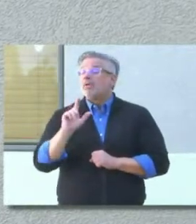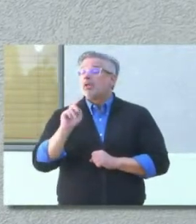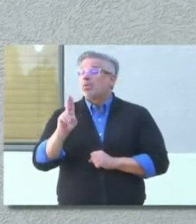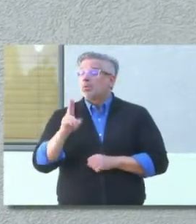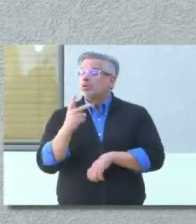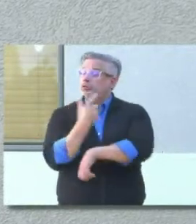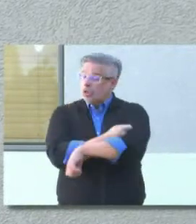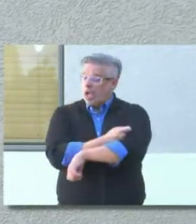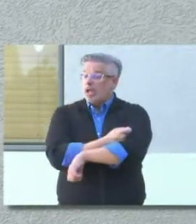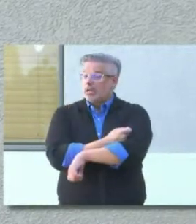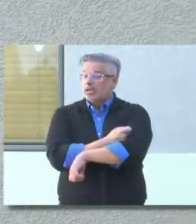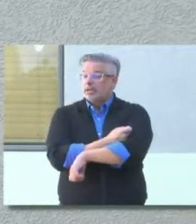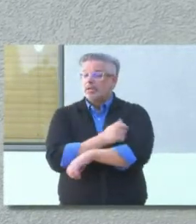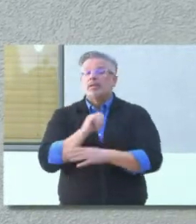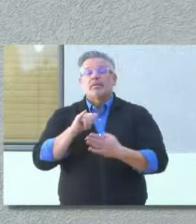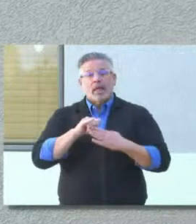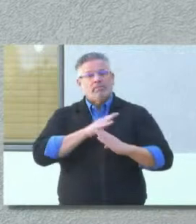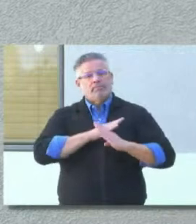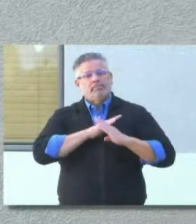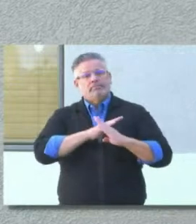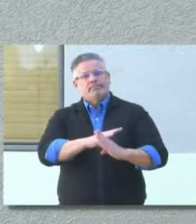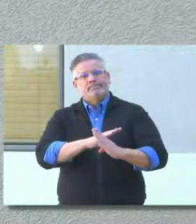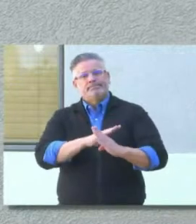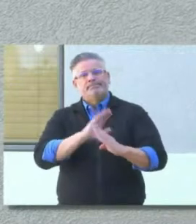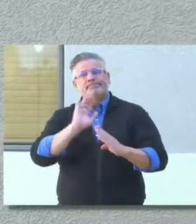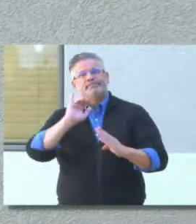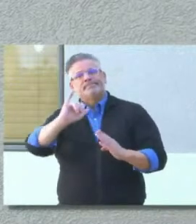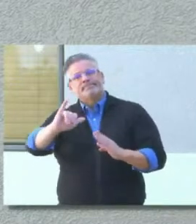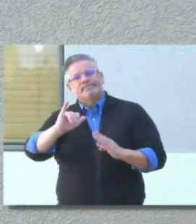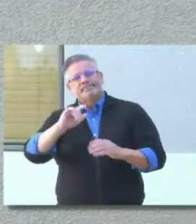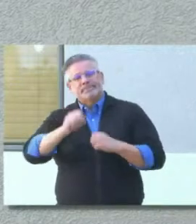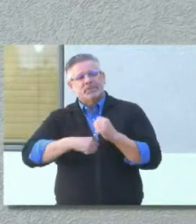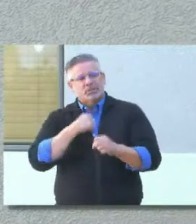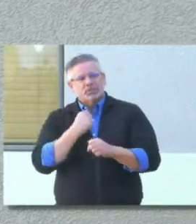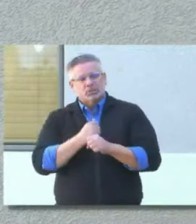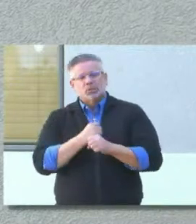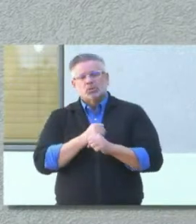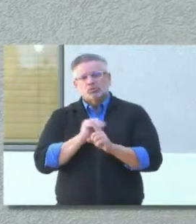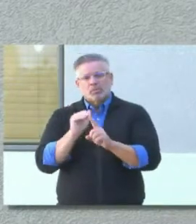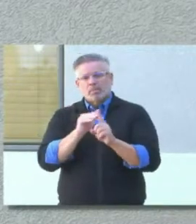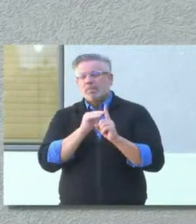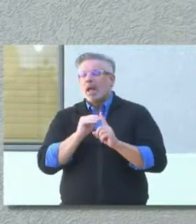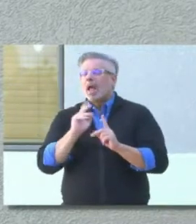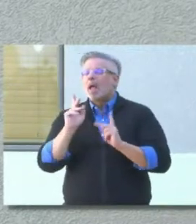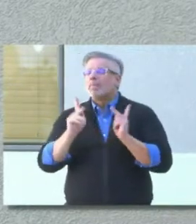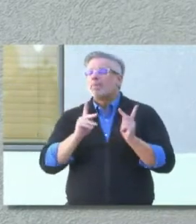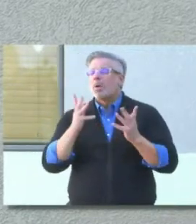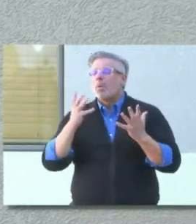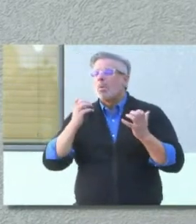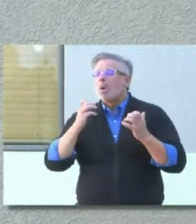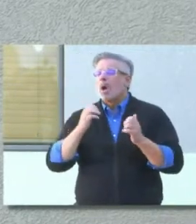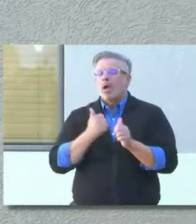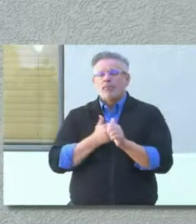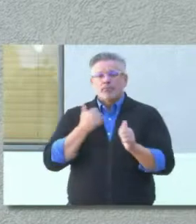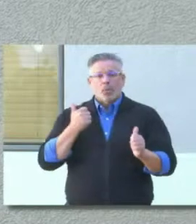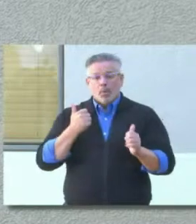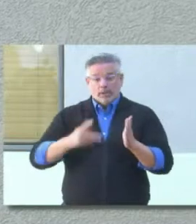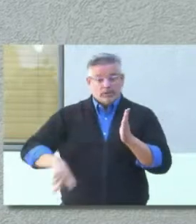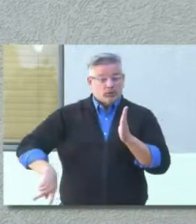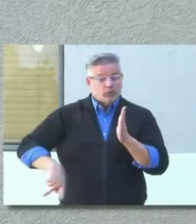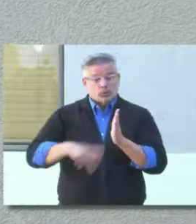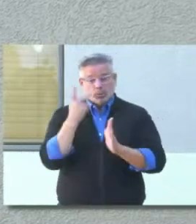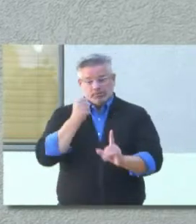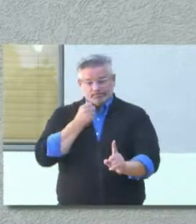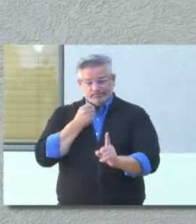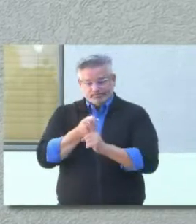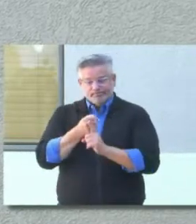part of the prophylactics to address that. This year, just want to remind people that we want to avoid the twindemic that is referred